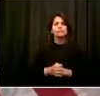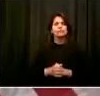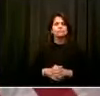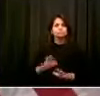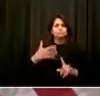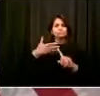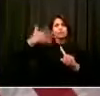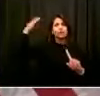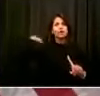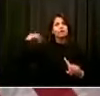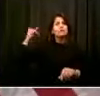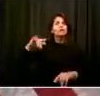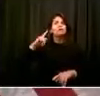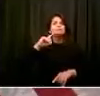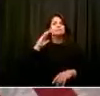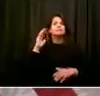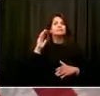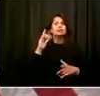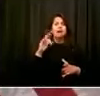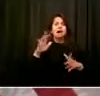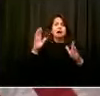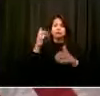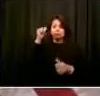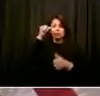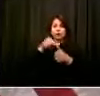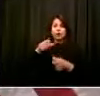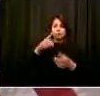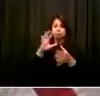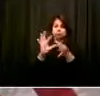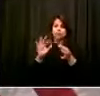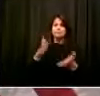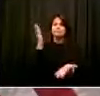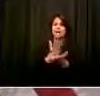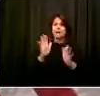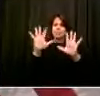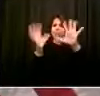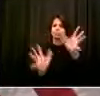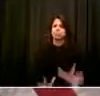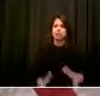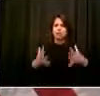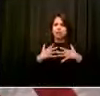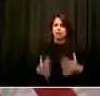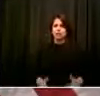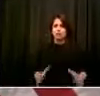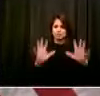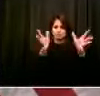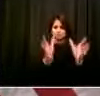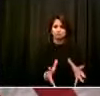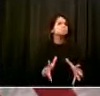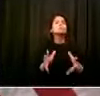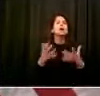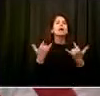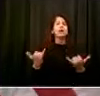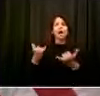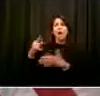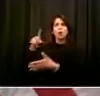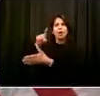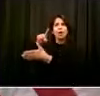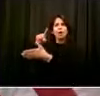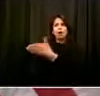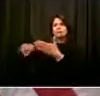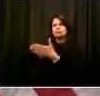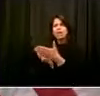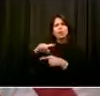out of town. There was very little crime going on in the city. Do you have any concerns that as